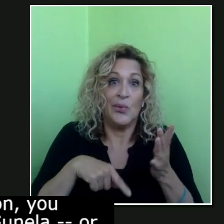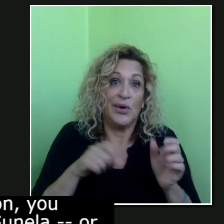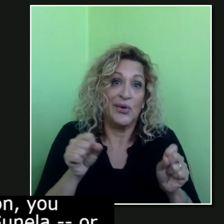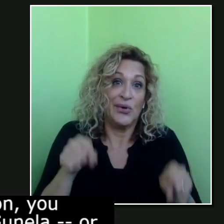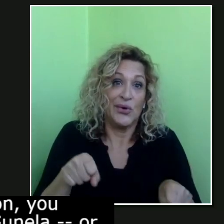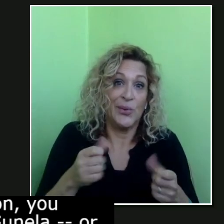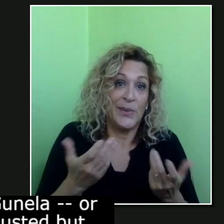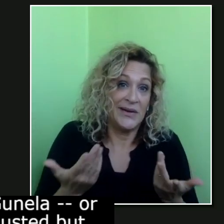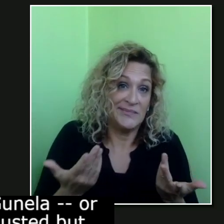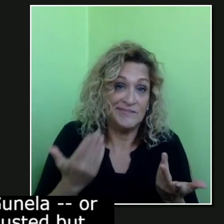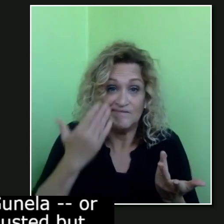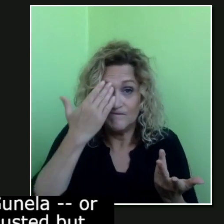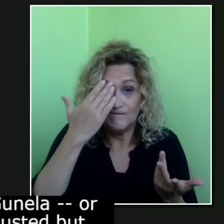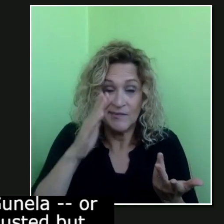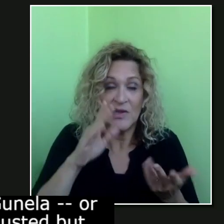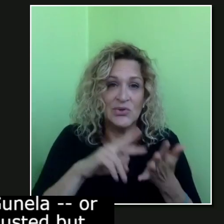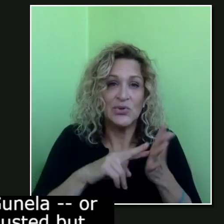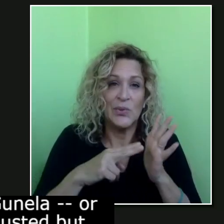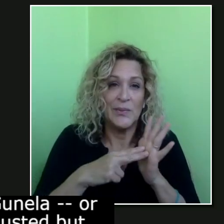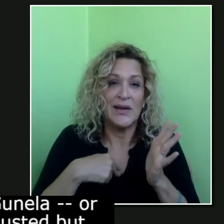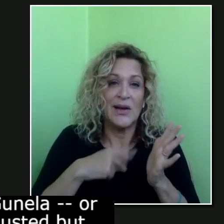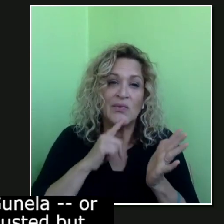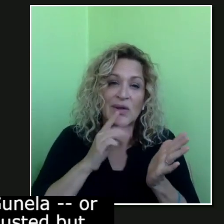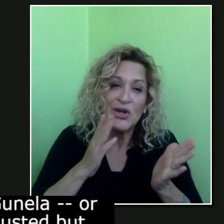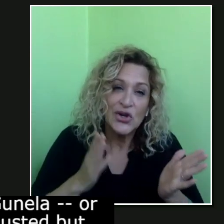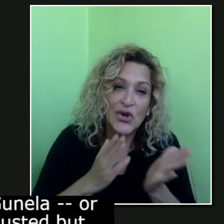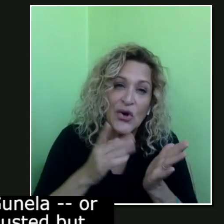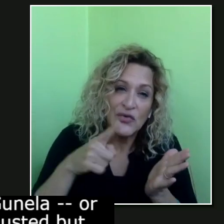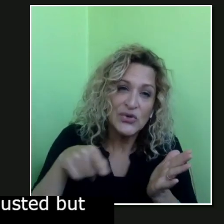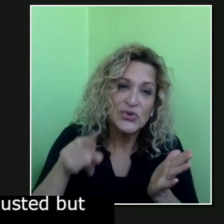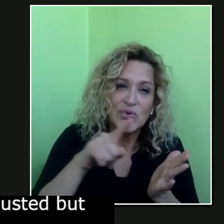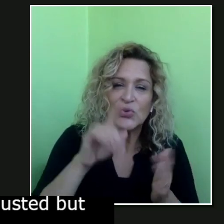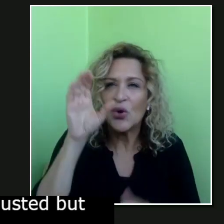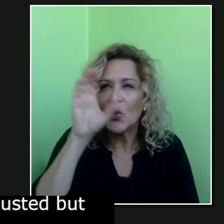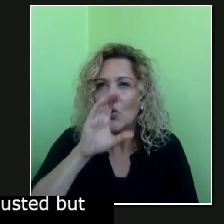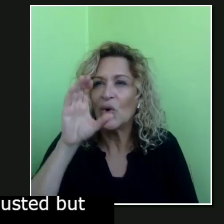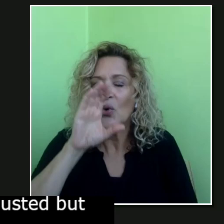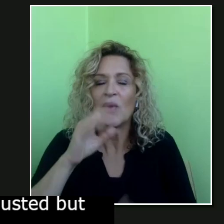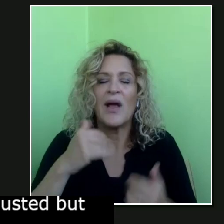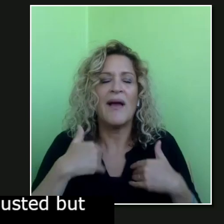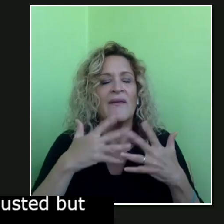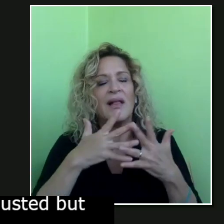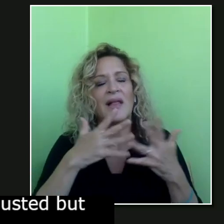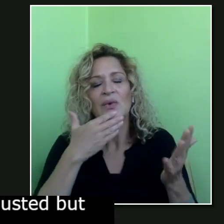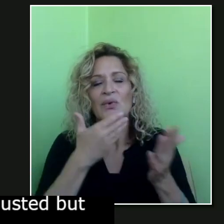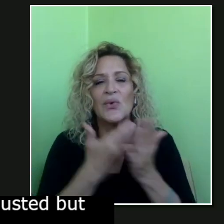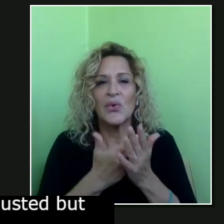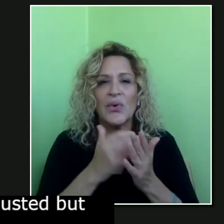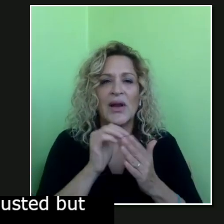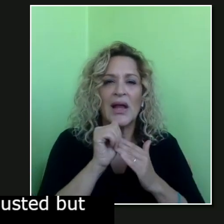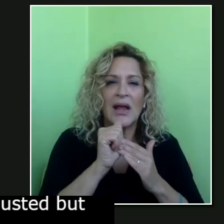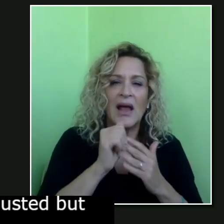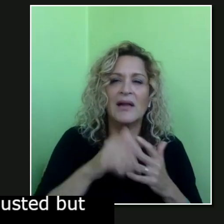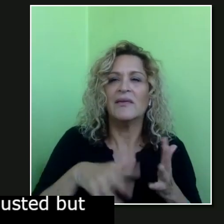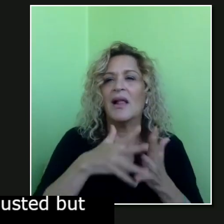I encourage you to look around. There's a lot of good guidance out there. a lot of good tools.